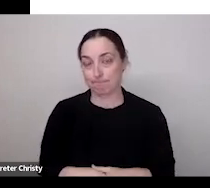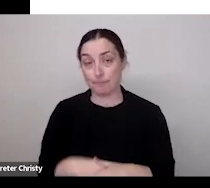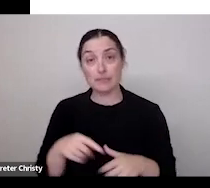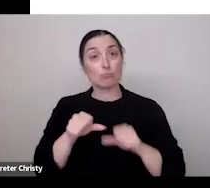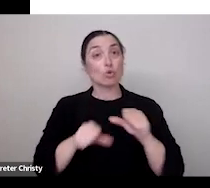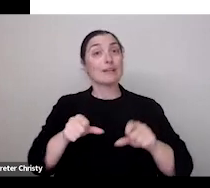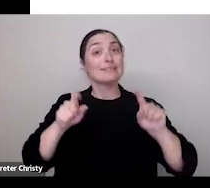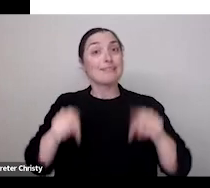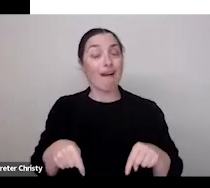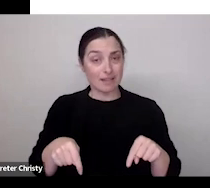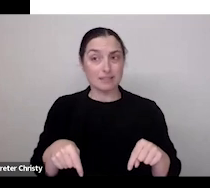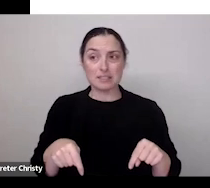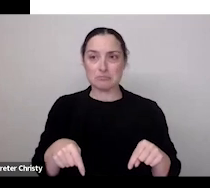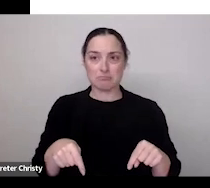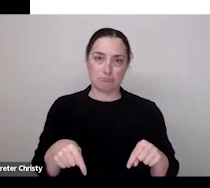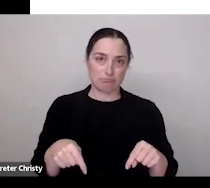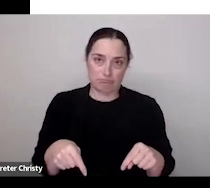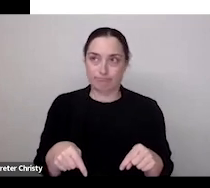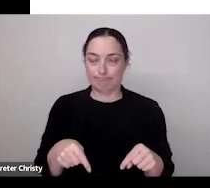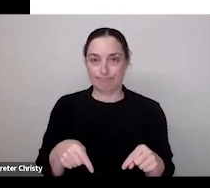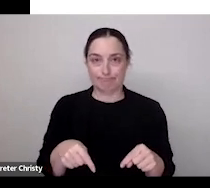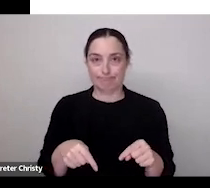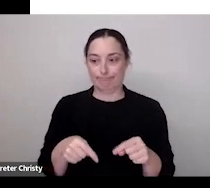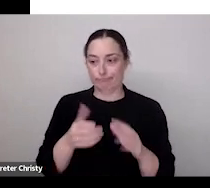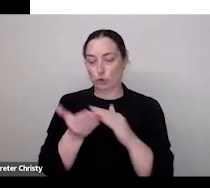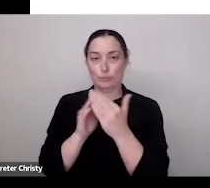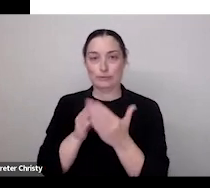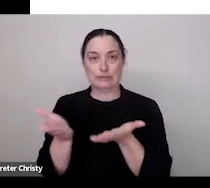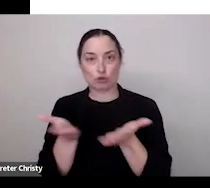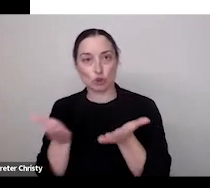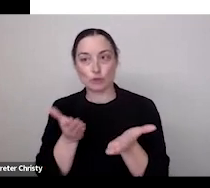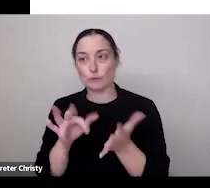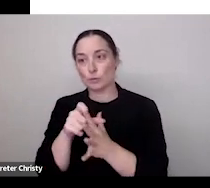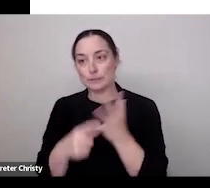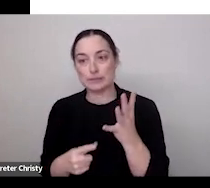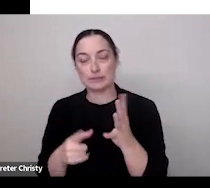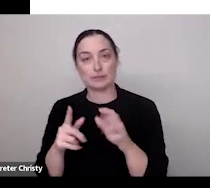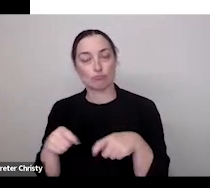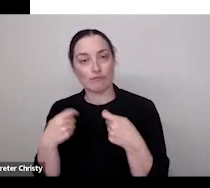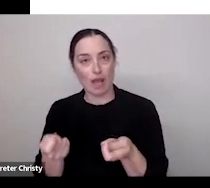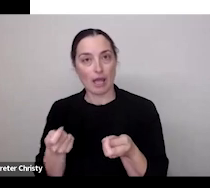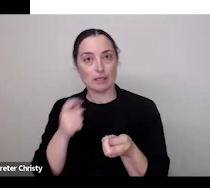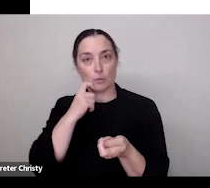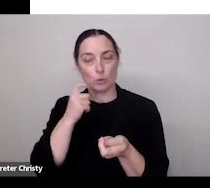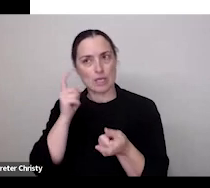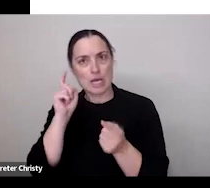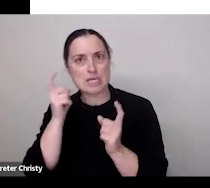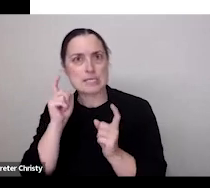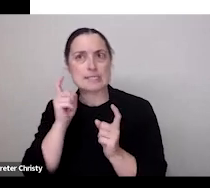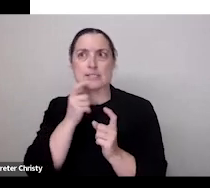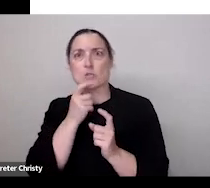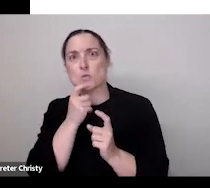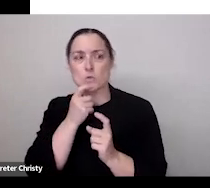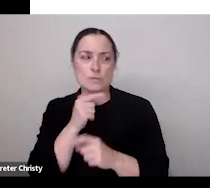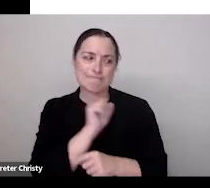it was usual and typical for community service and disability providers to get worried and concerned about the